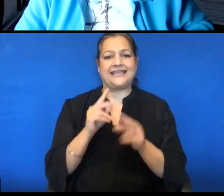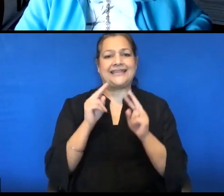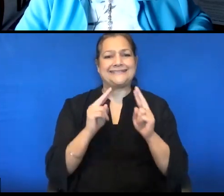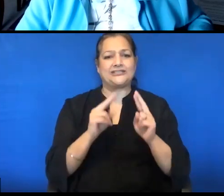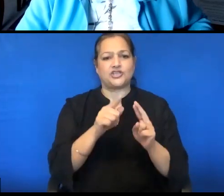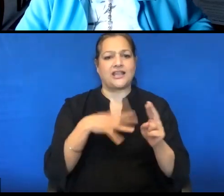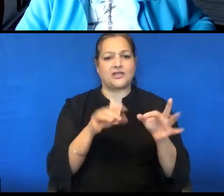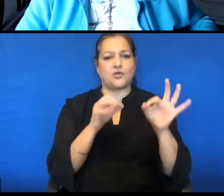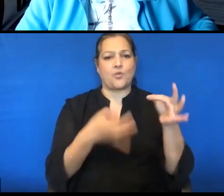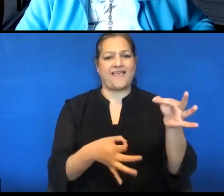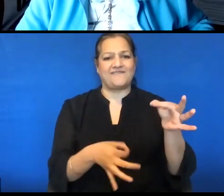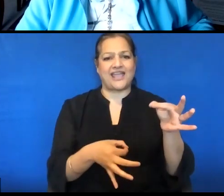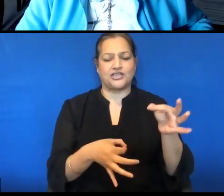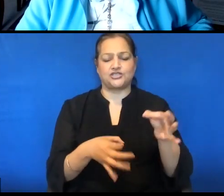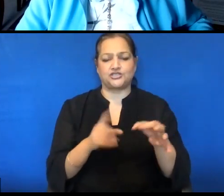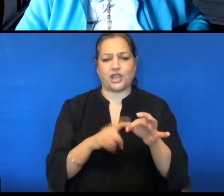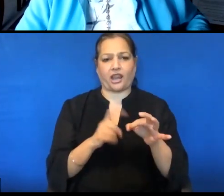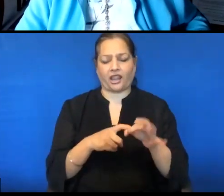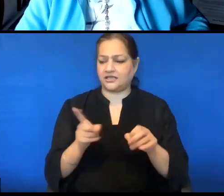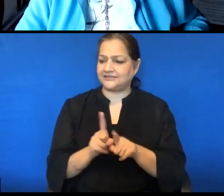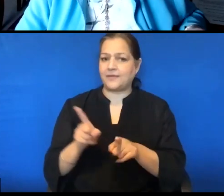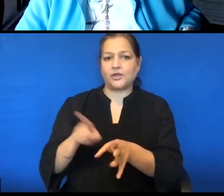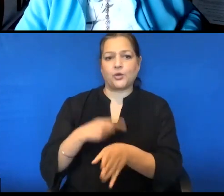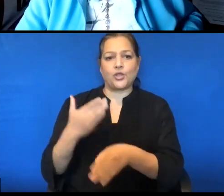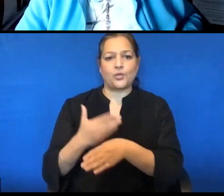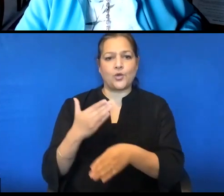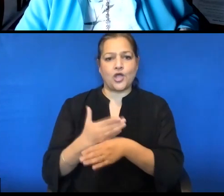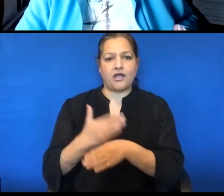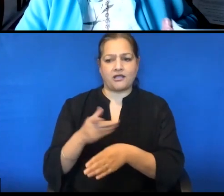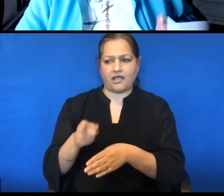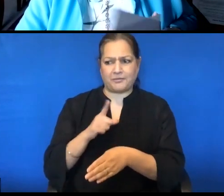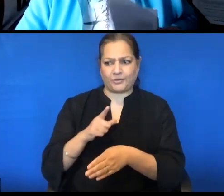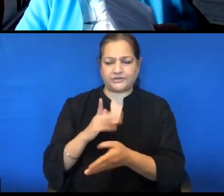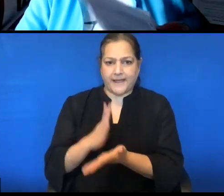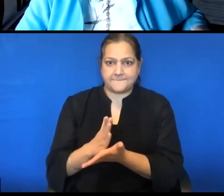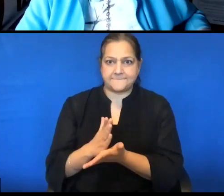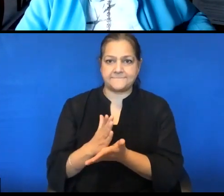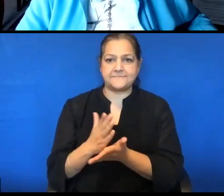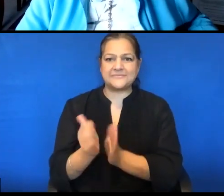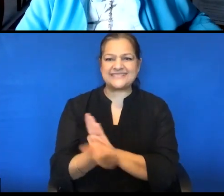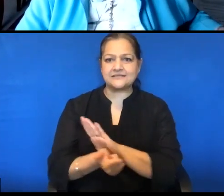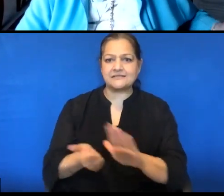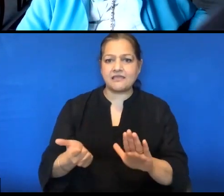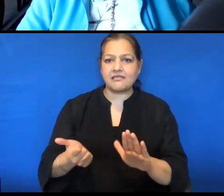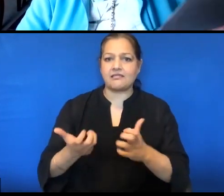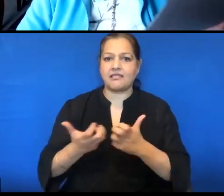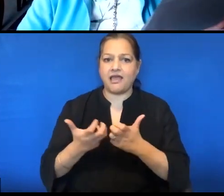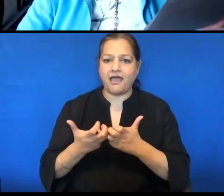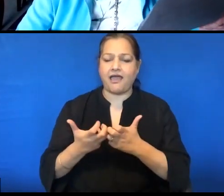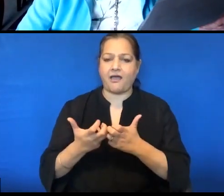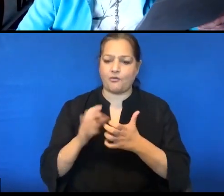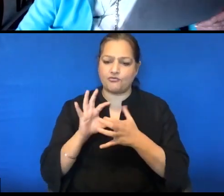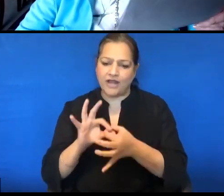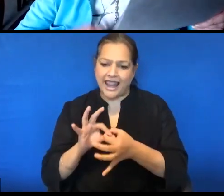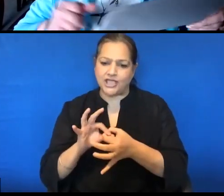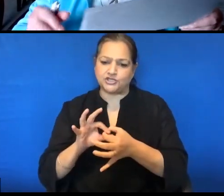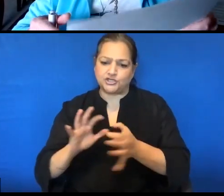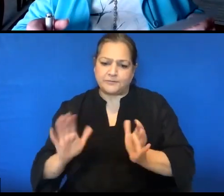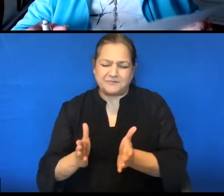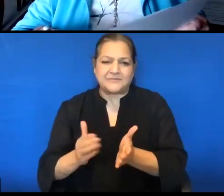workers? They've got, it's a real skill to build supportive relationships with young people, a real